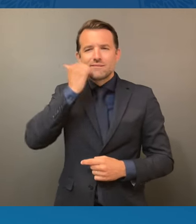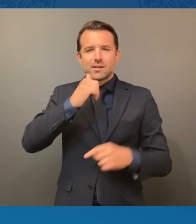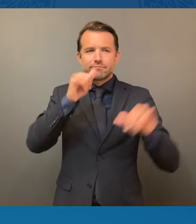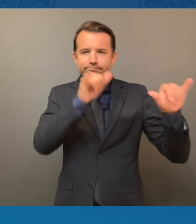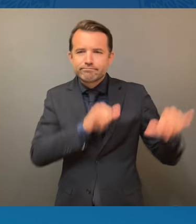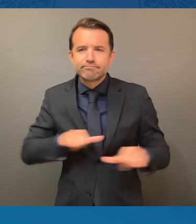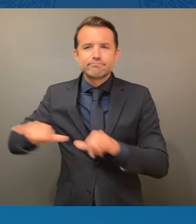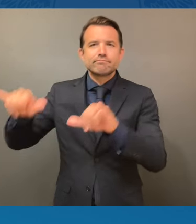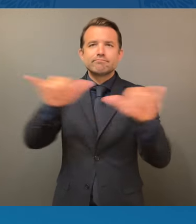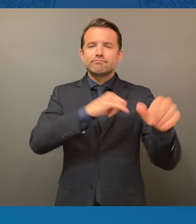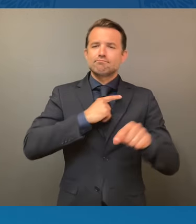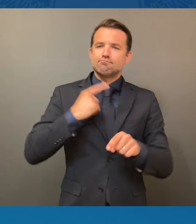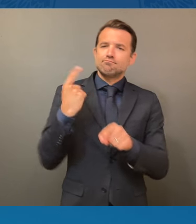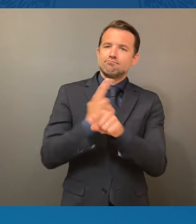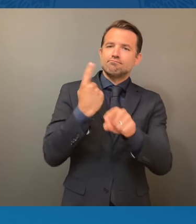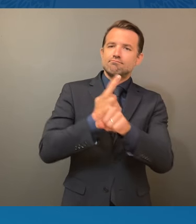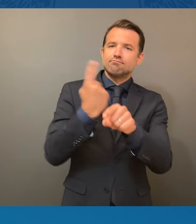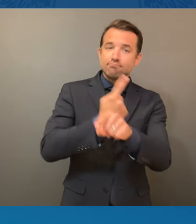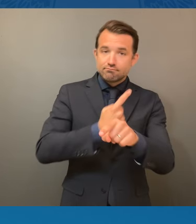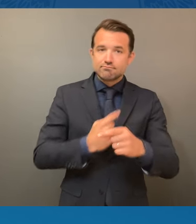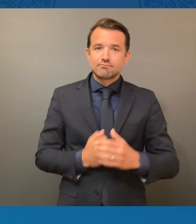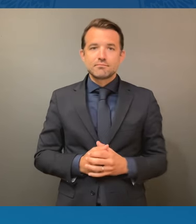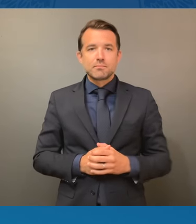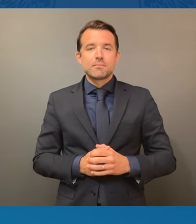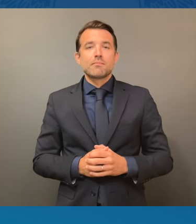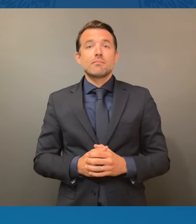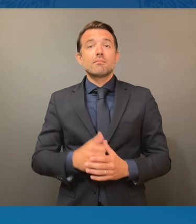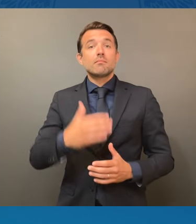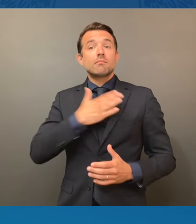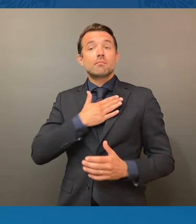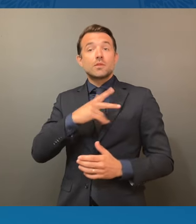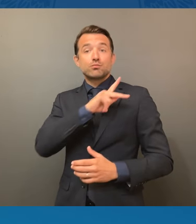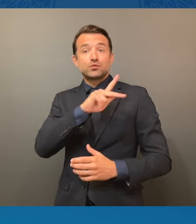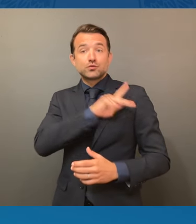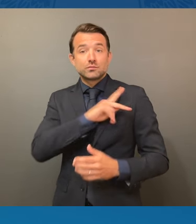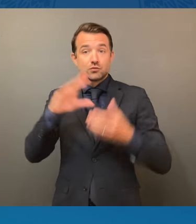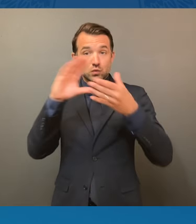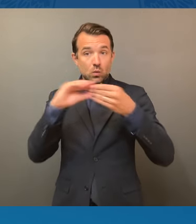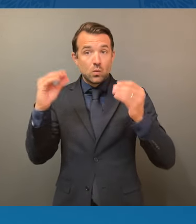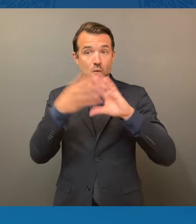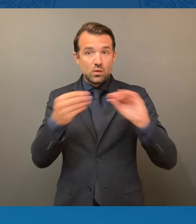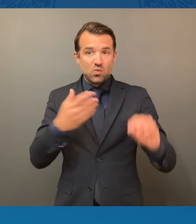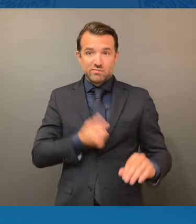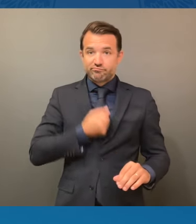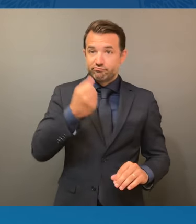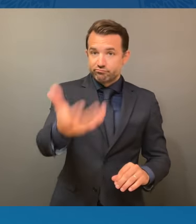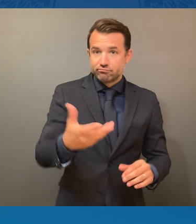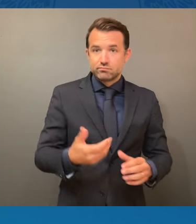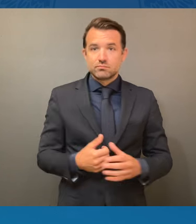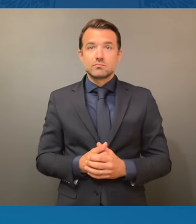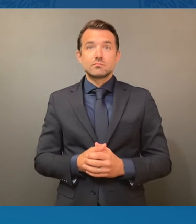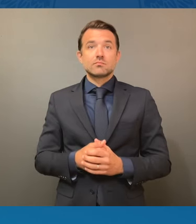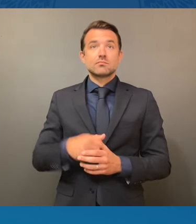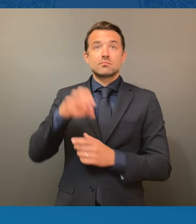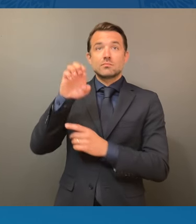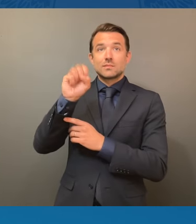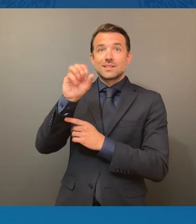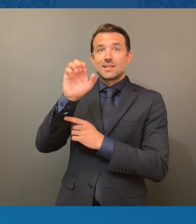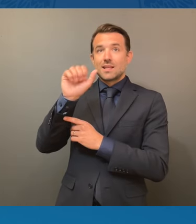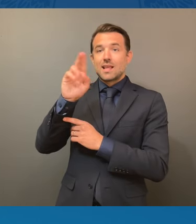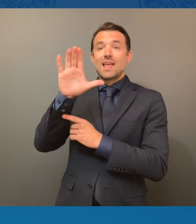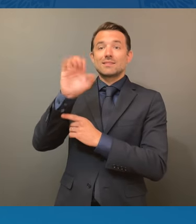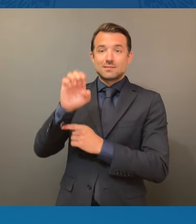I want to take a moment to share a personal story with you all. At Essence Fest a couple of weeks ago, my younger cousin